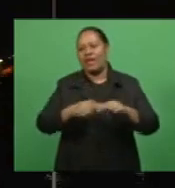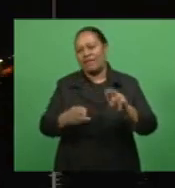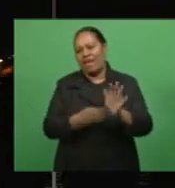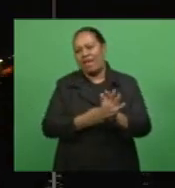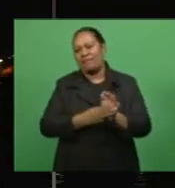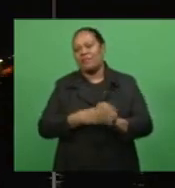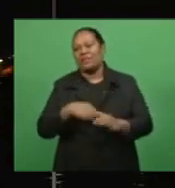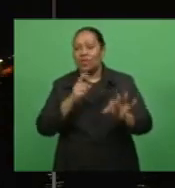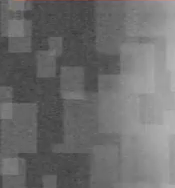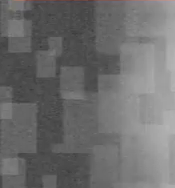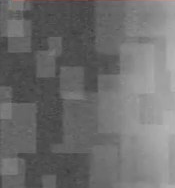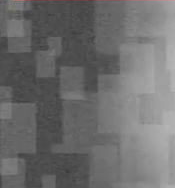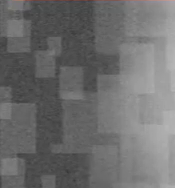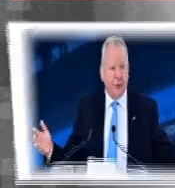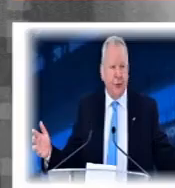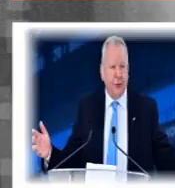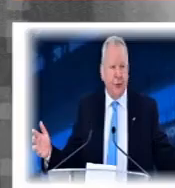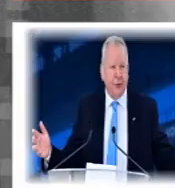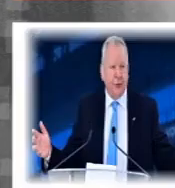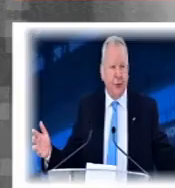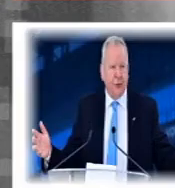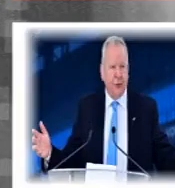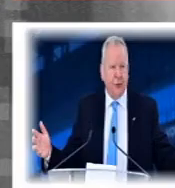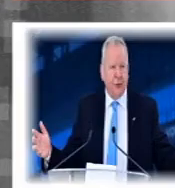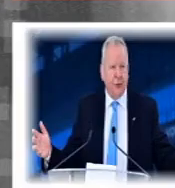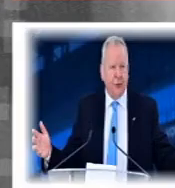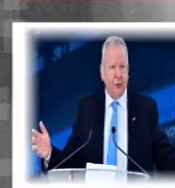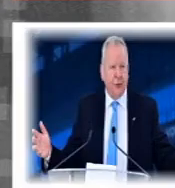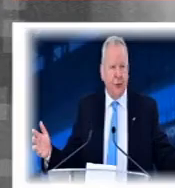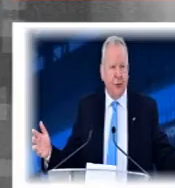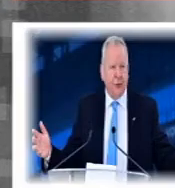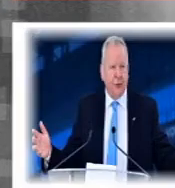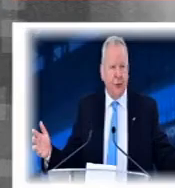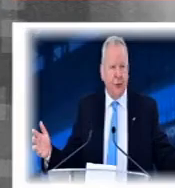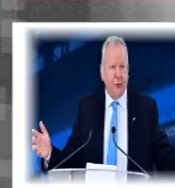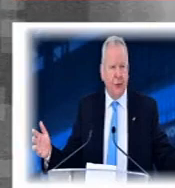Our poll question this week we're asking, do